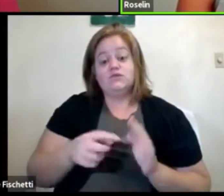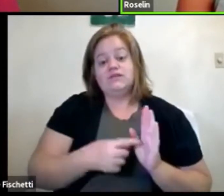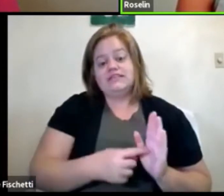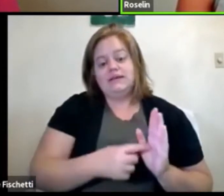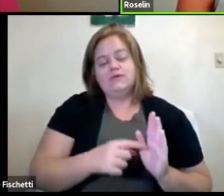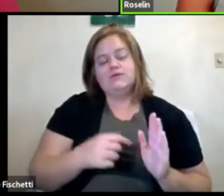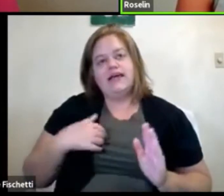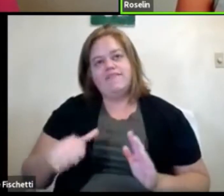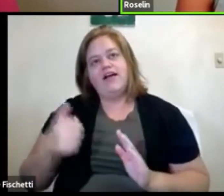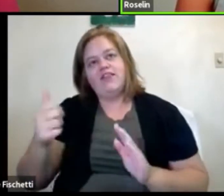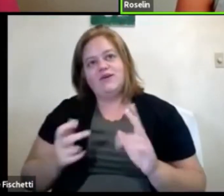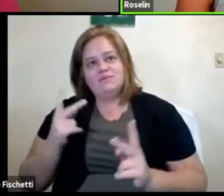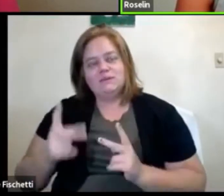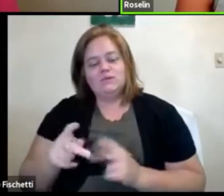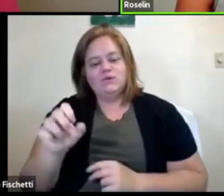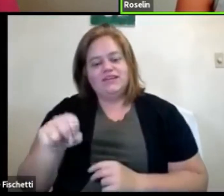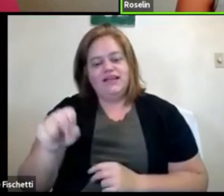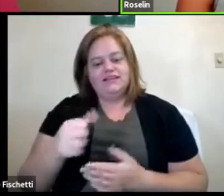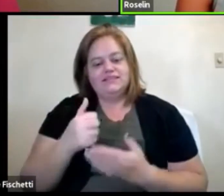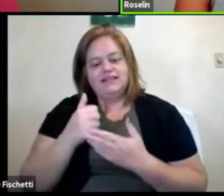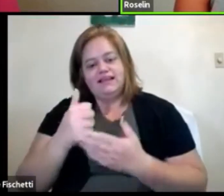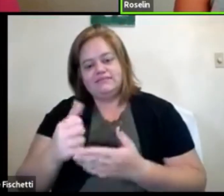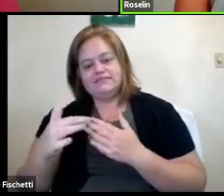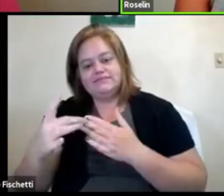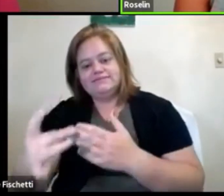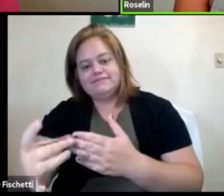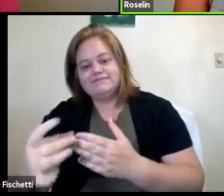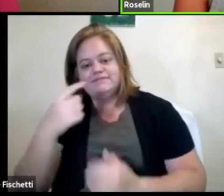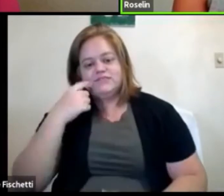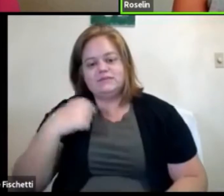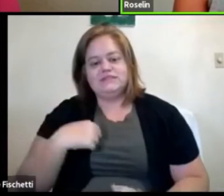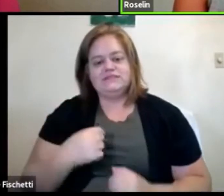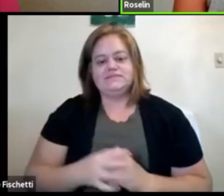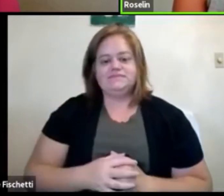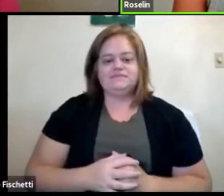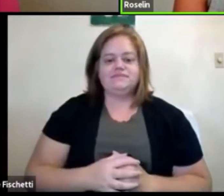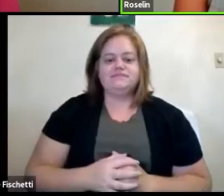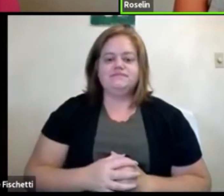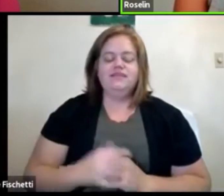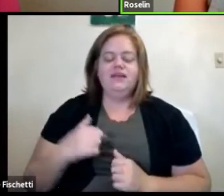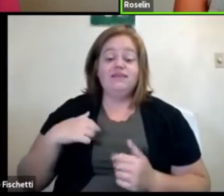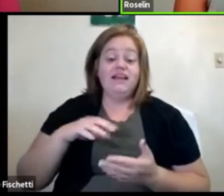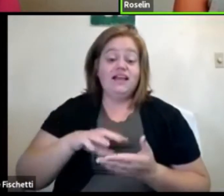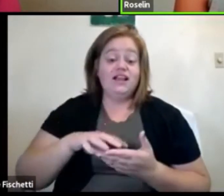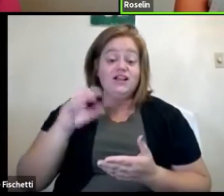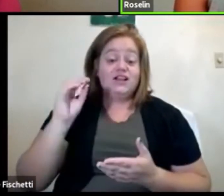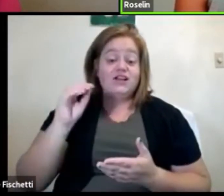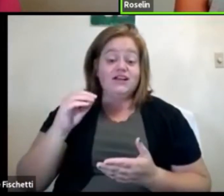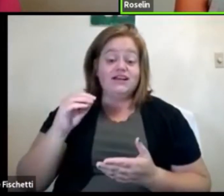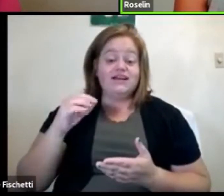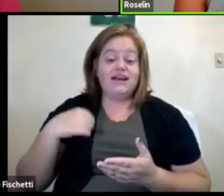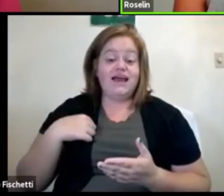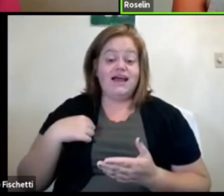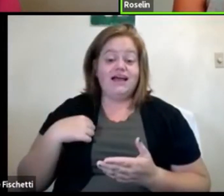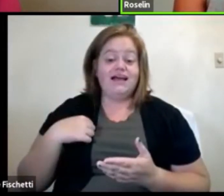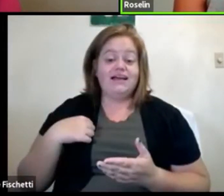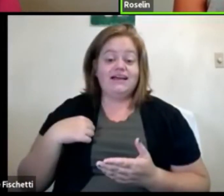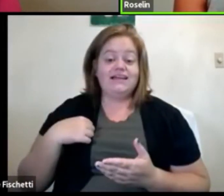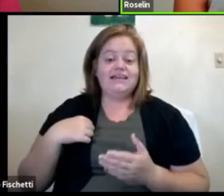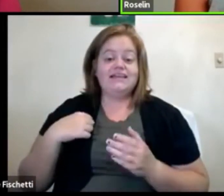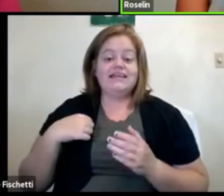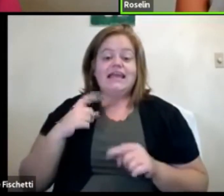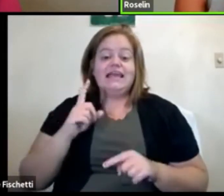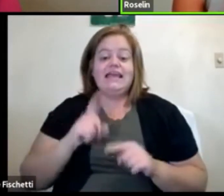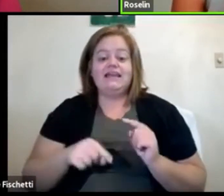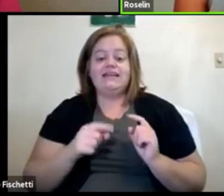other people that have mentored me as well. And one thing that I learned is that I really can't really give back to them.